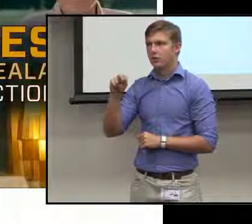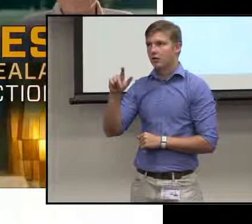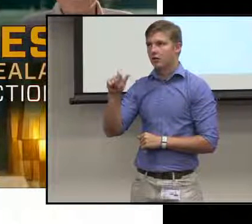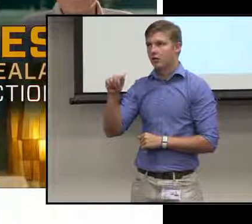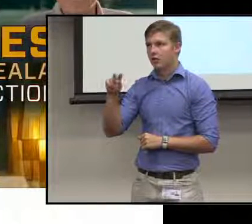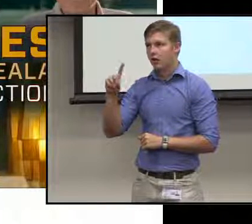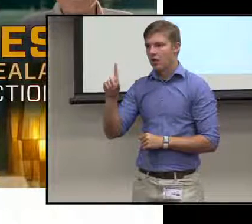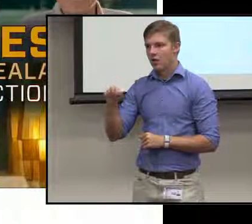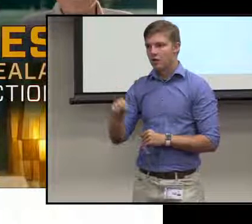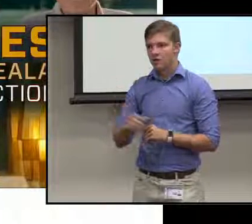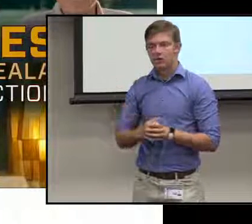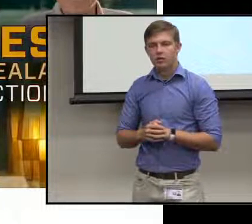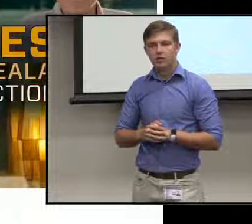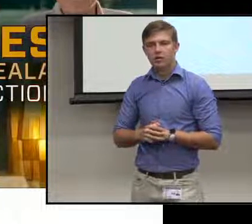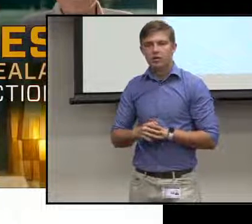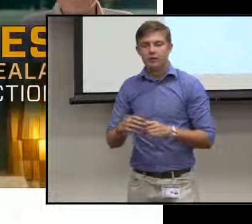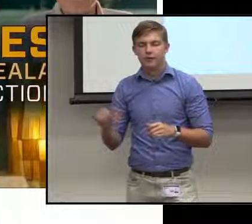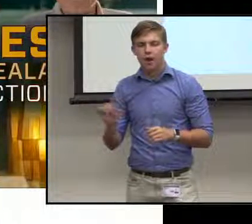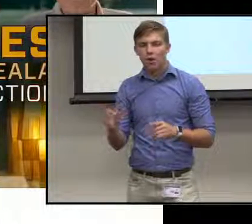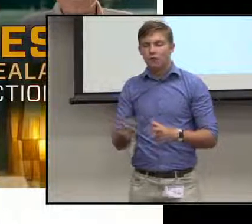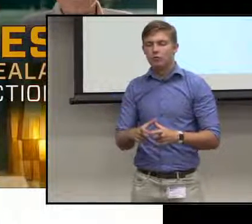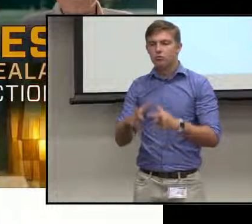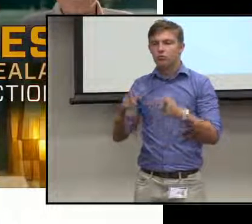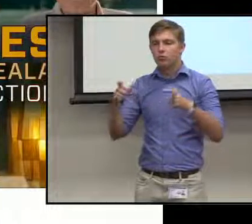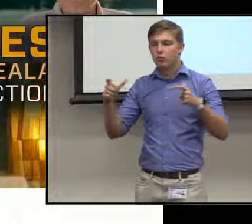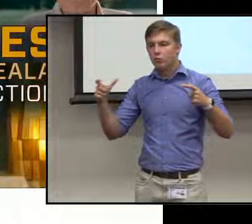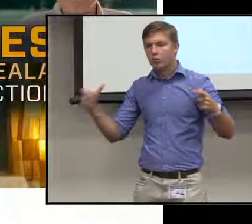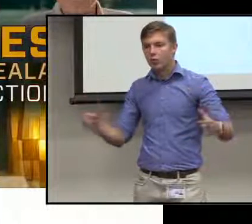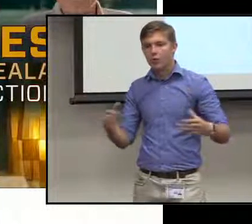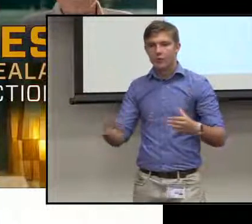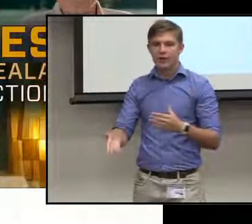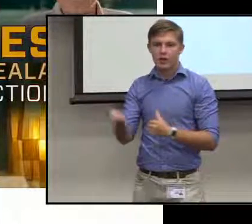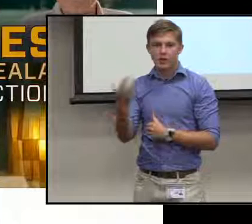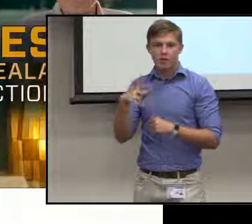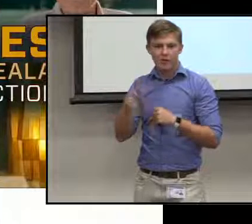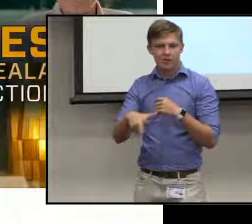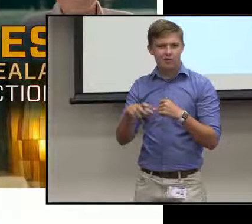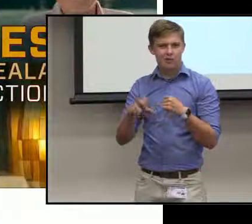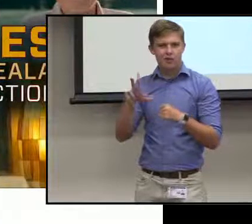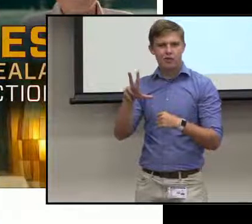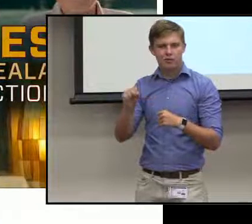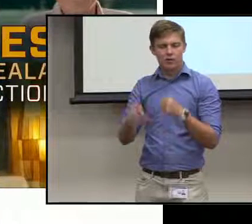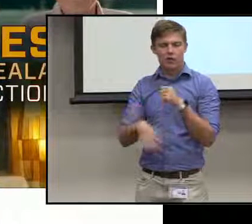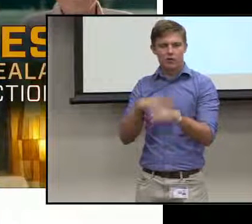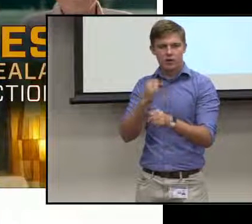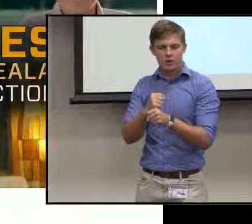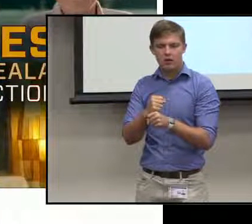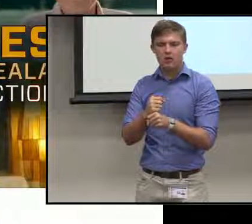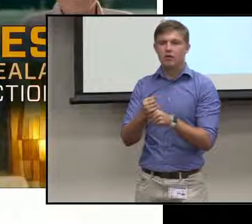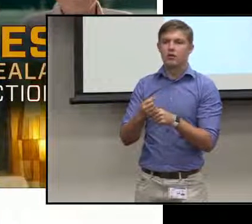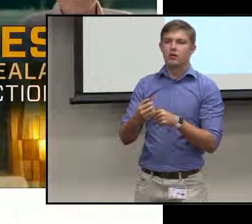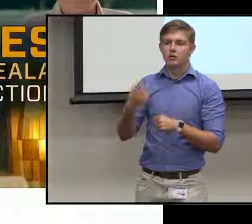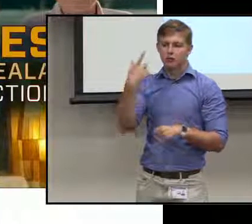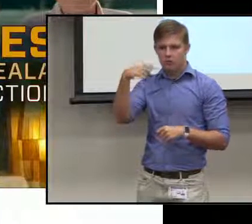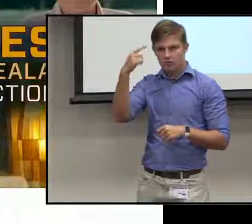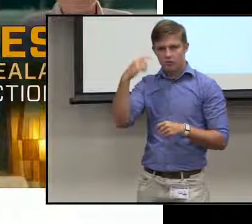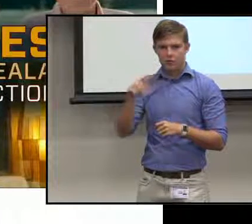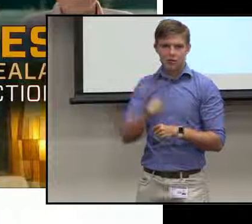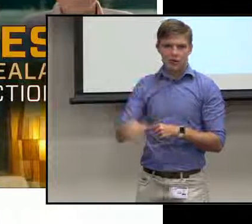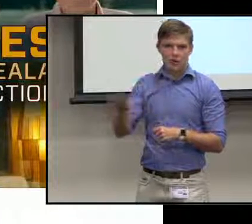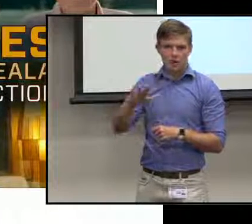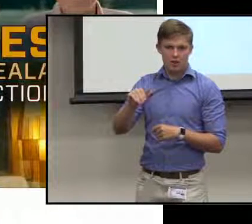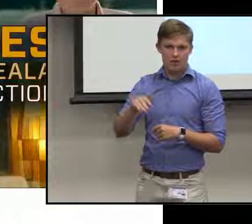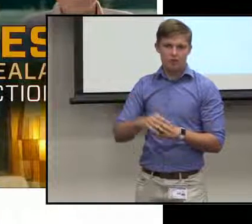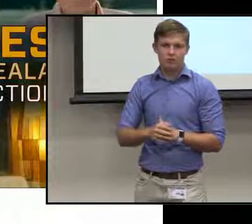in the last 30 years in a lot of Asians. That has to do with the migration of Asian students to their schools and